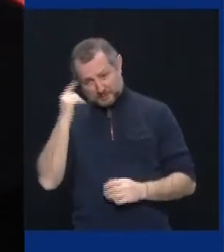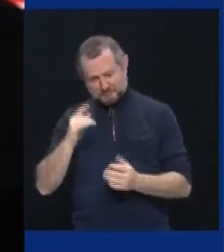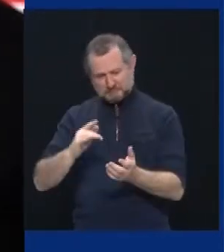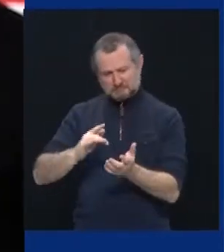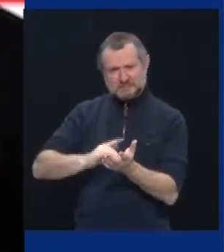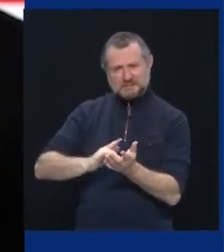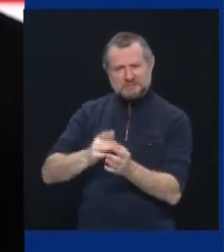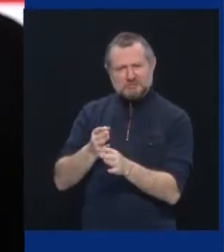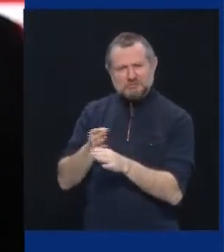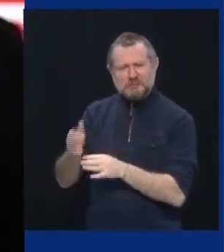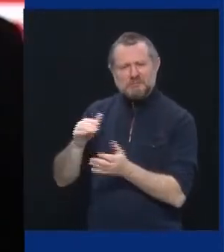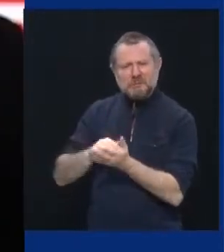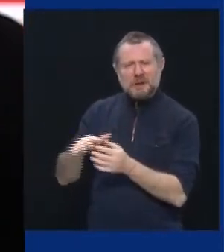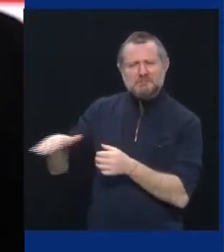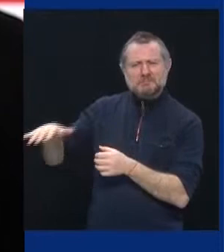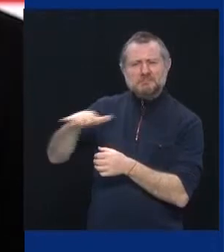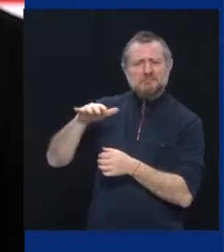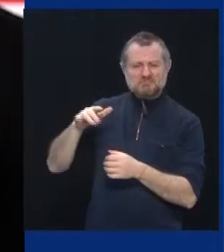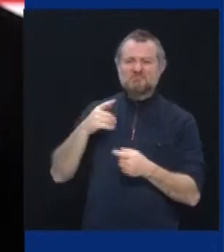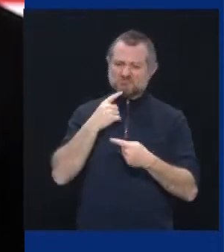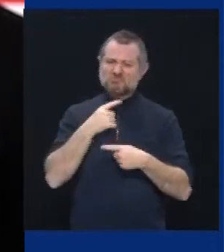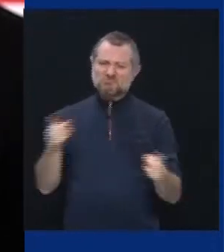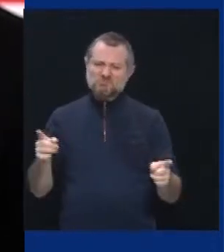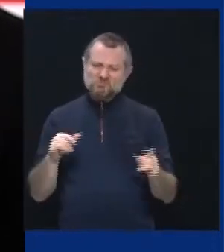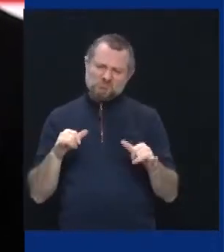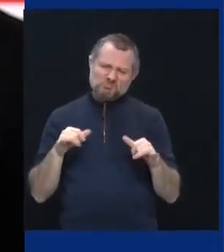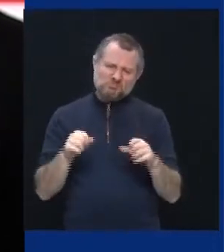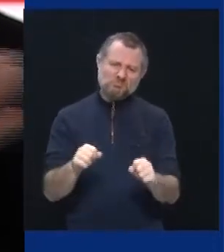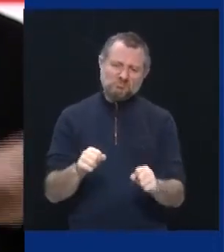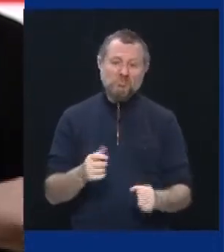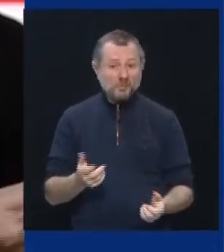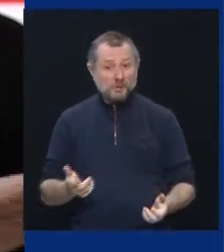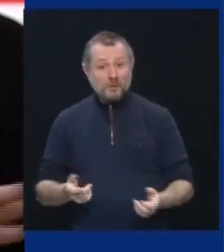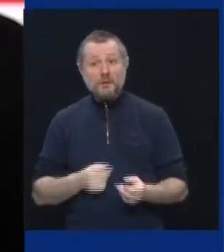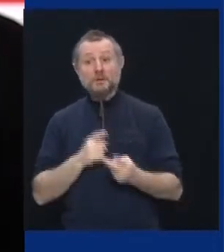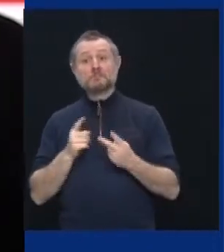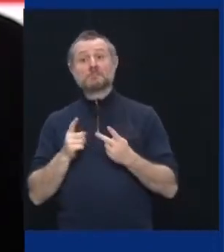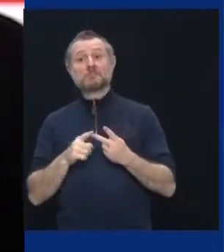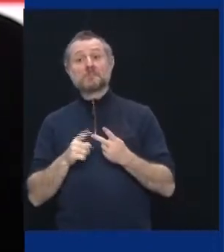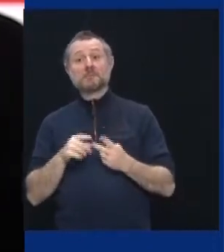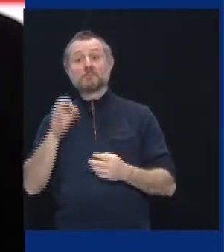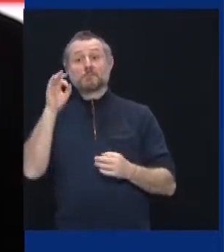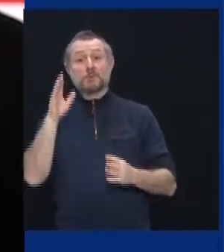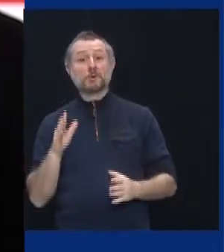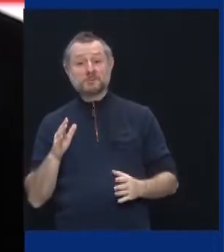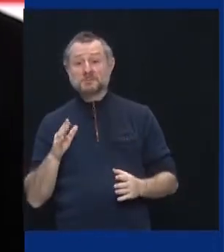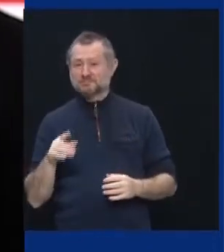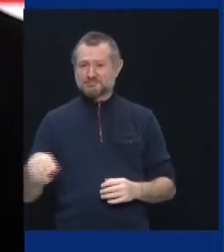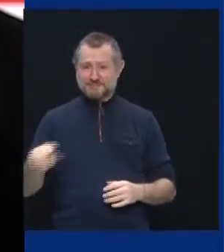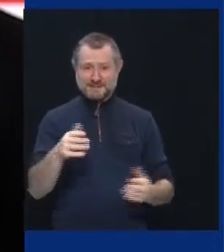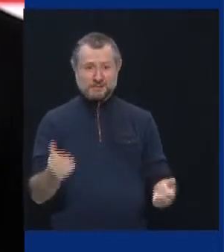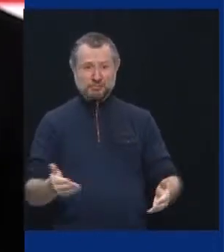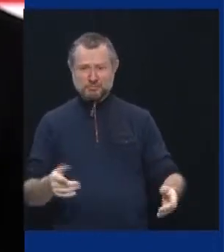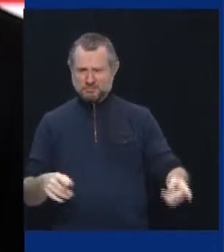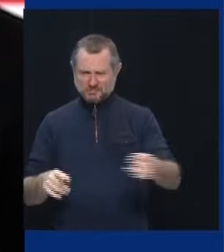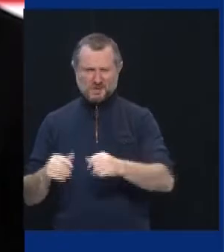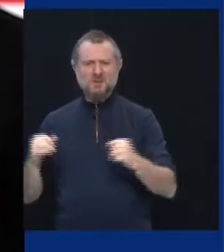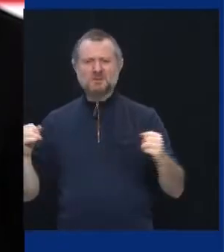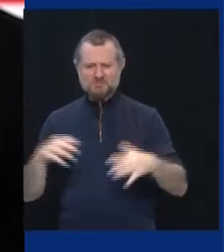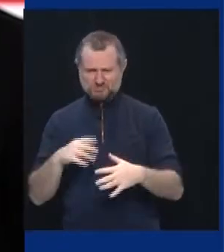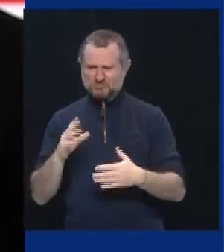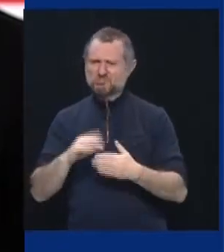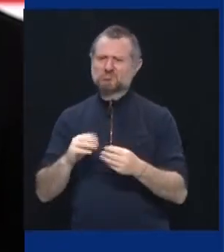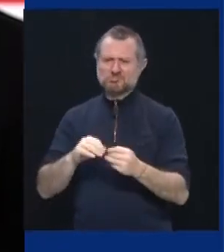say it's safe. The pastors who are here today from all across the state, they say it's safe.